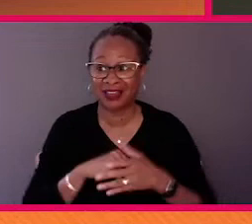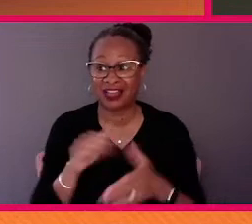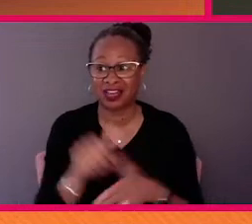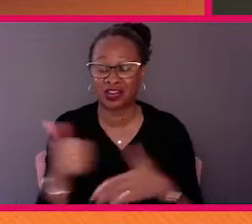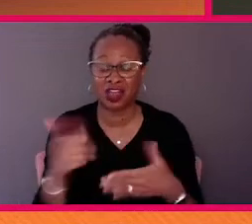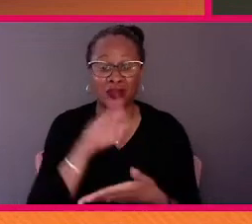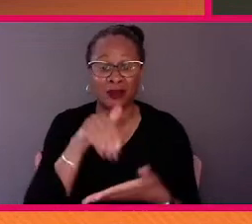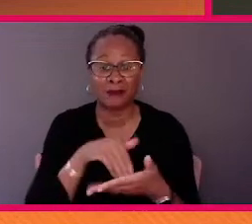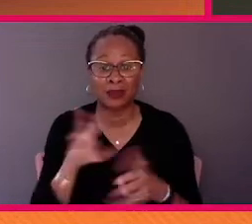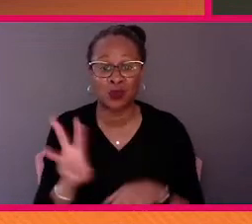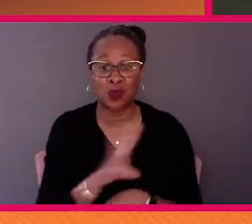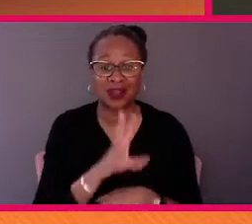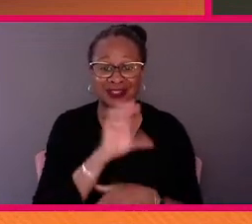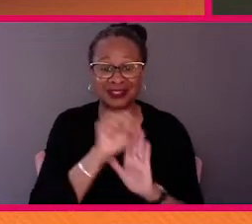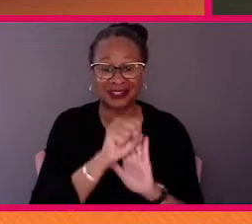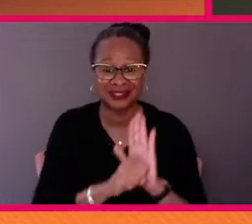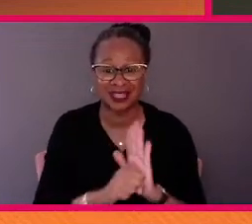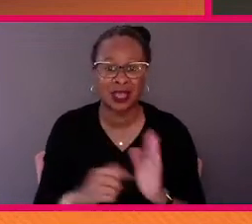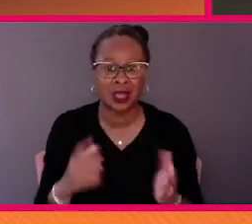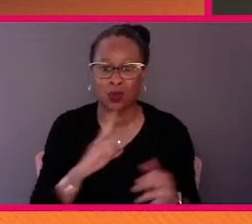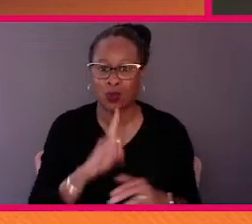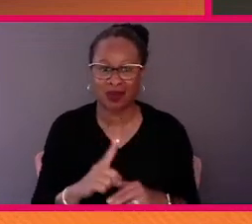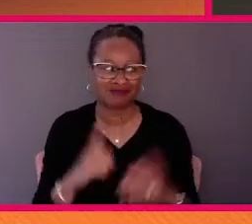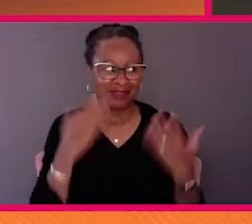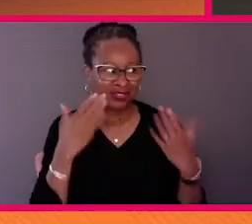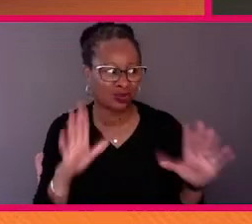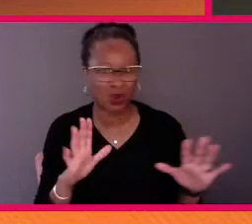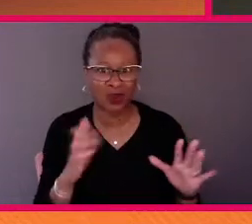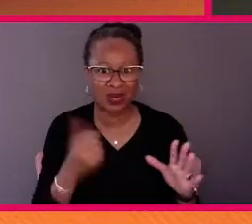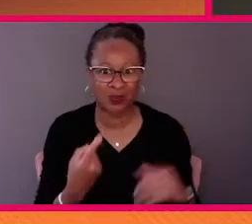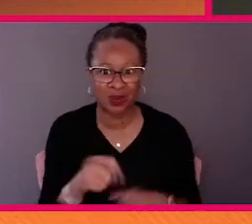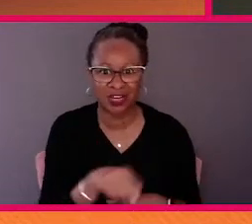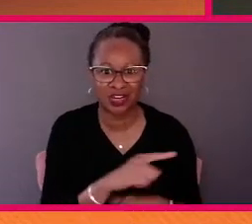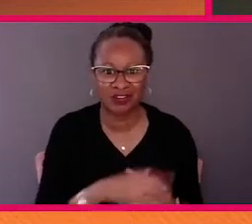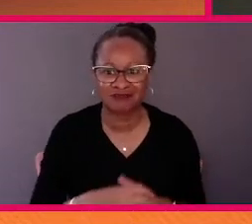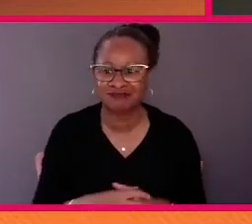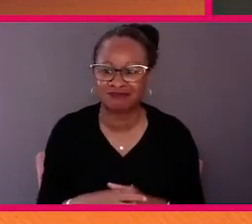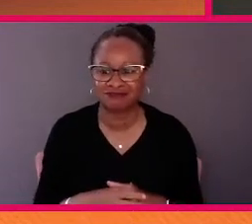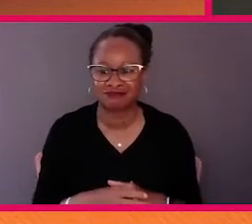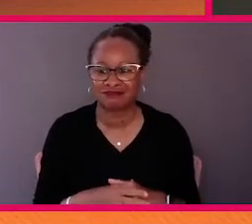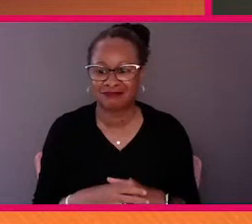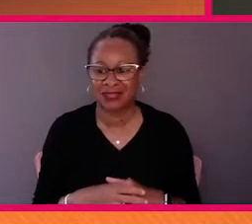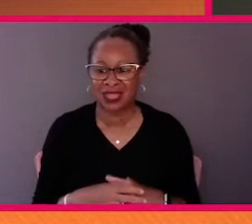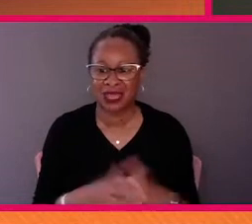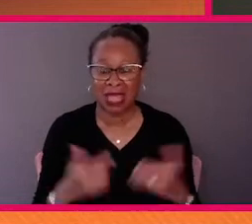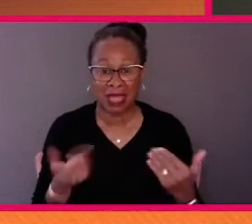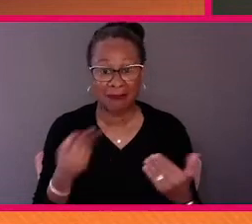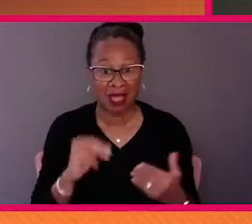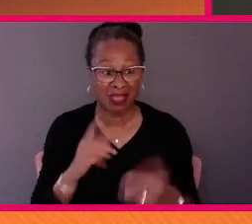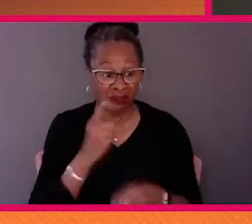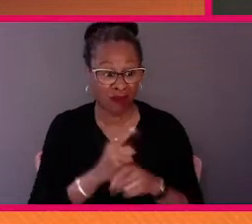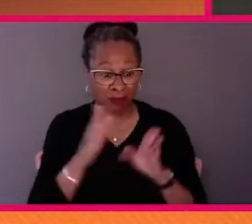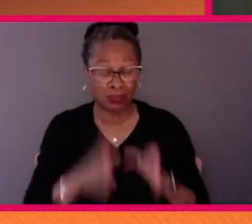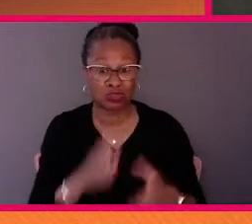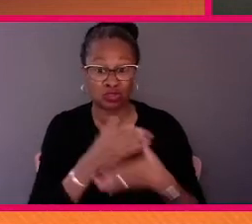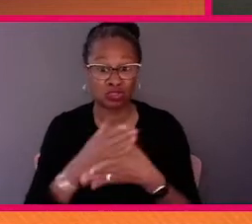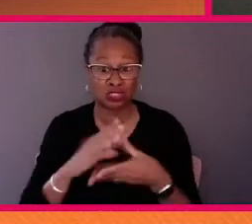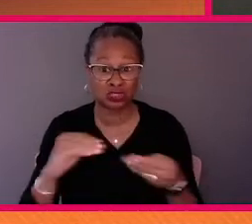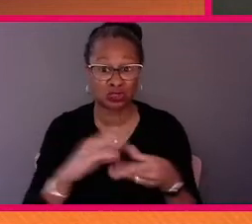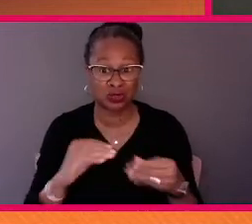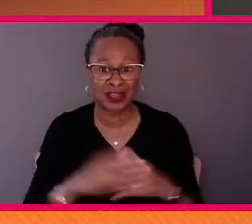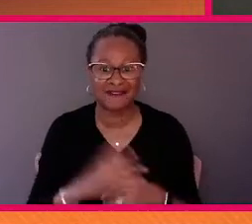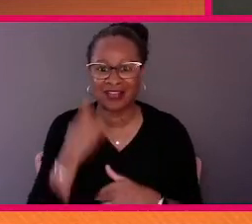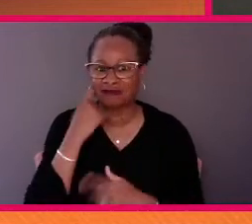Midwest state that I don't know anyone? And then I'm not the right person to tell this story if I just met